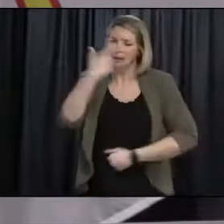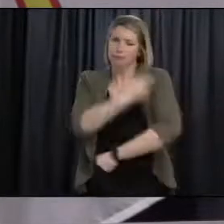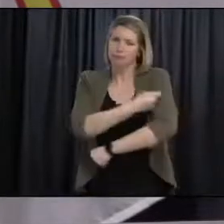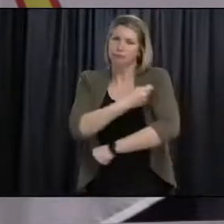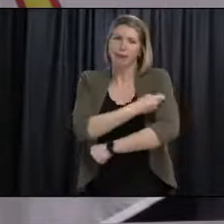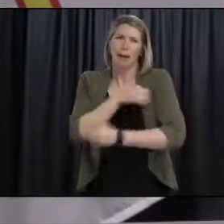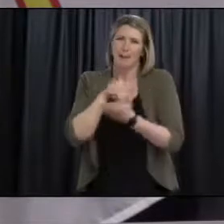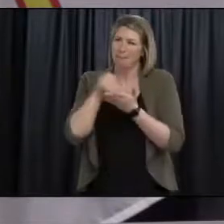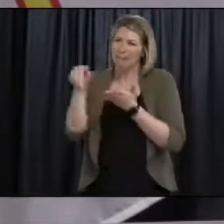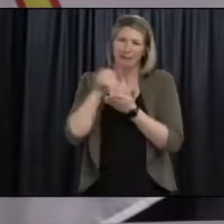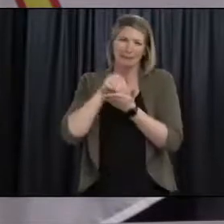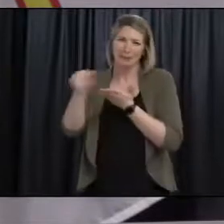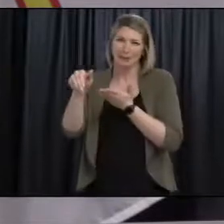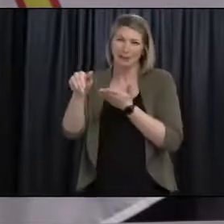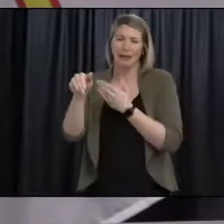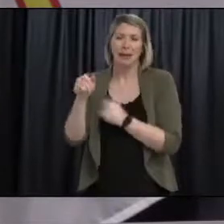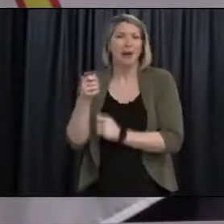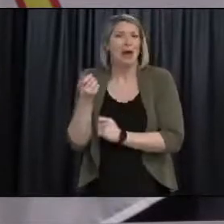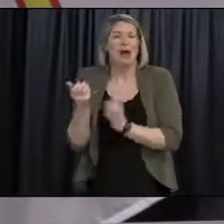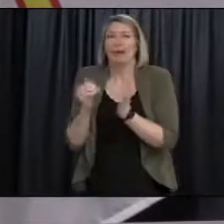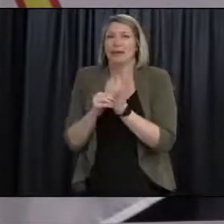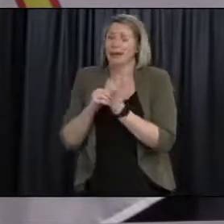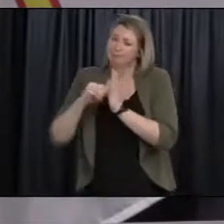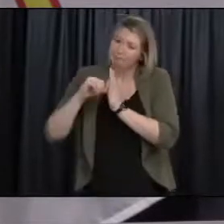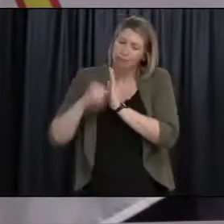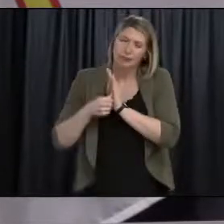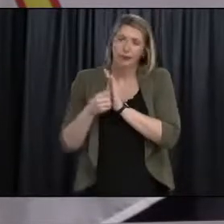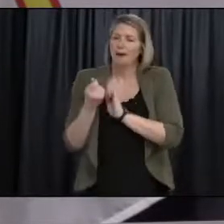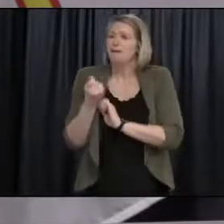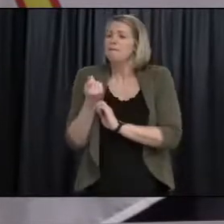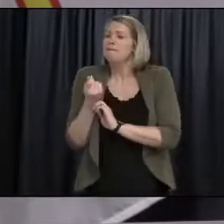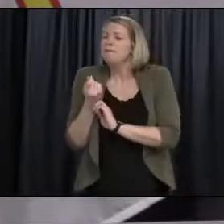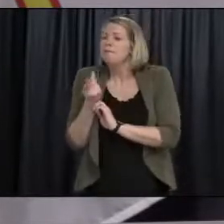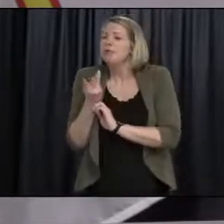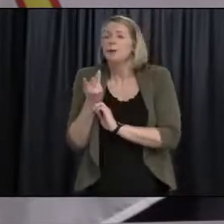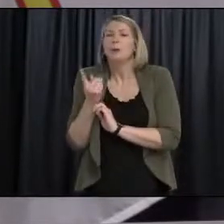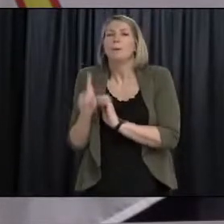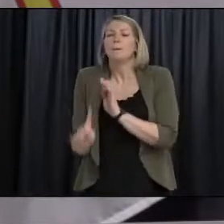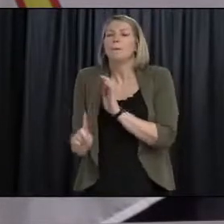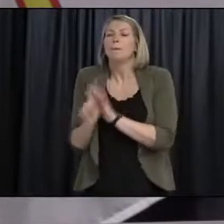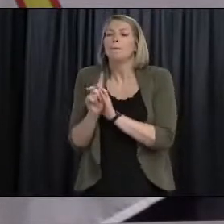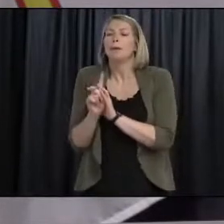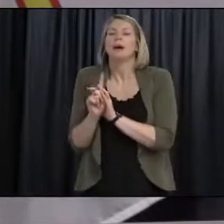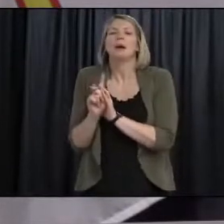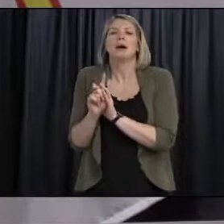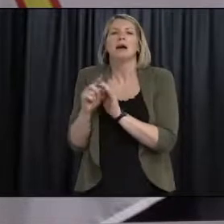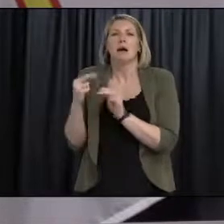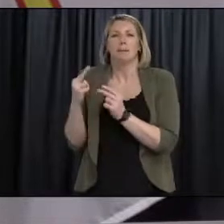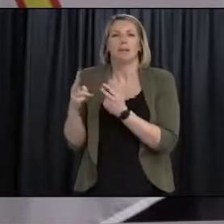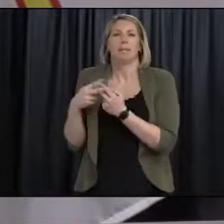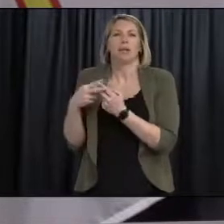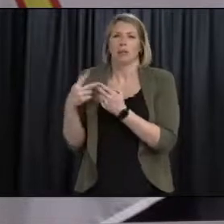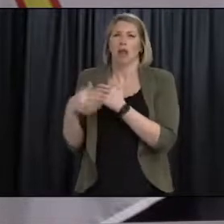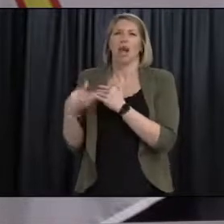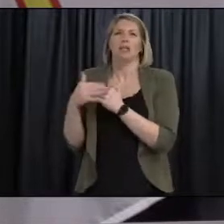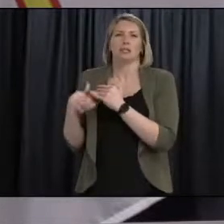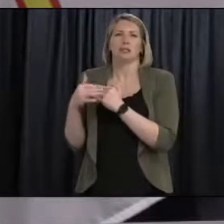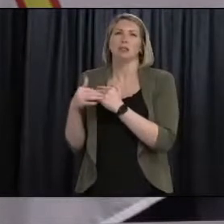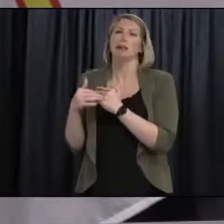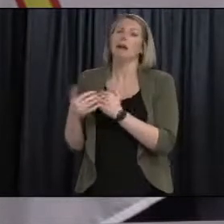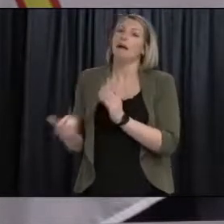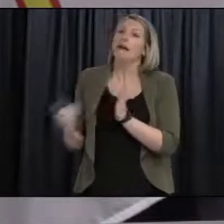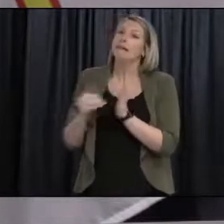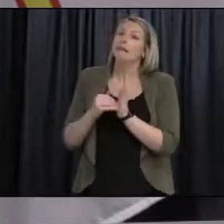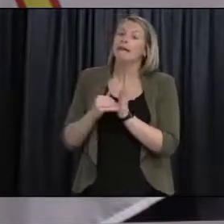who have those concerns, the best option would be to discuss with your healthcare provider, your